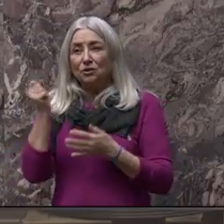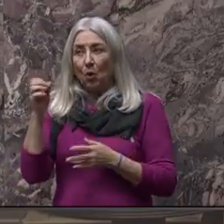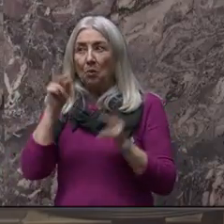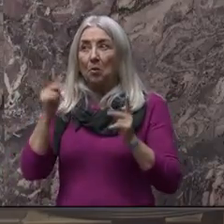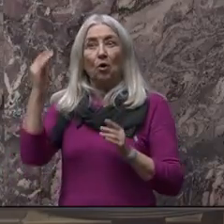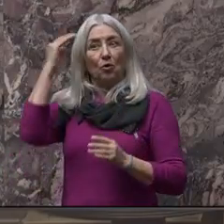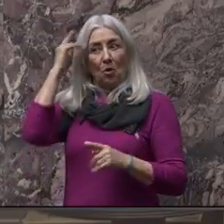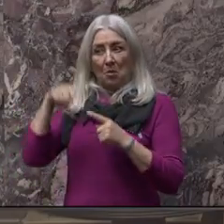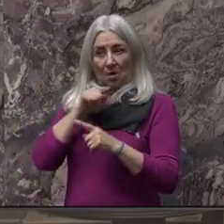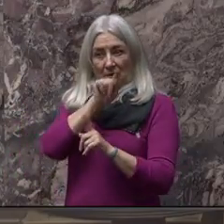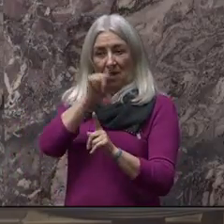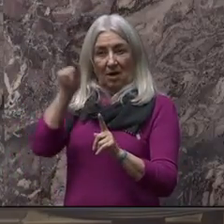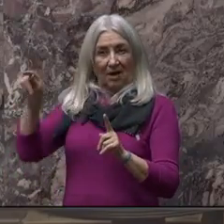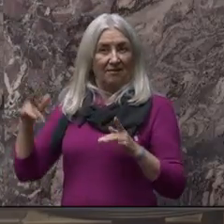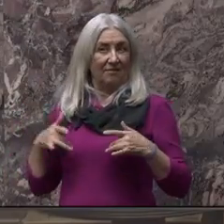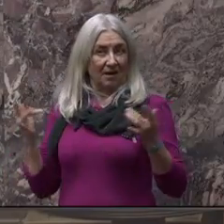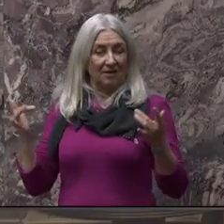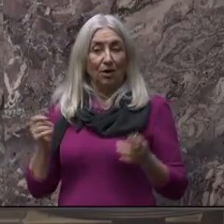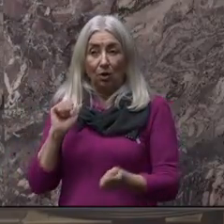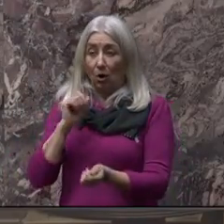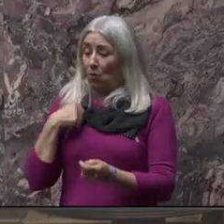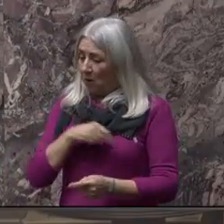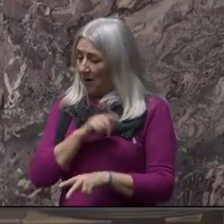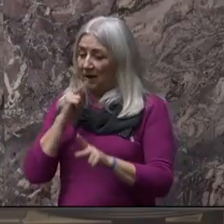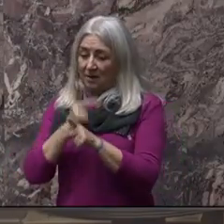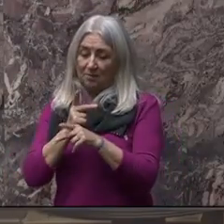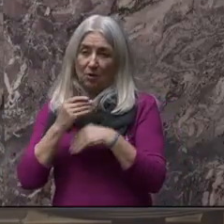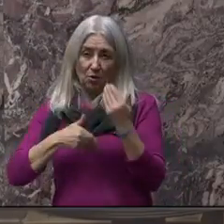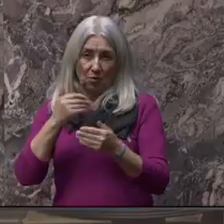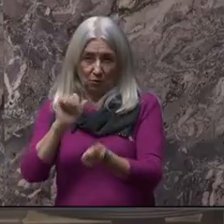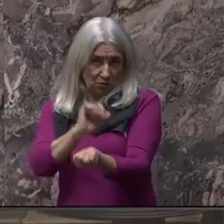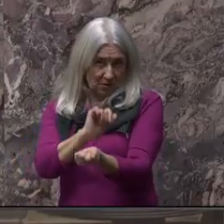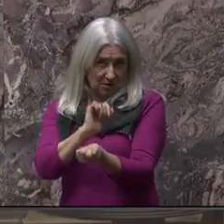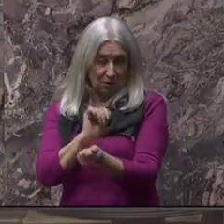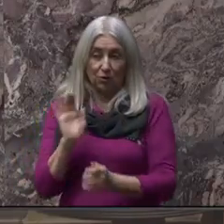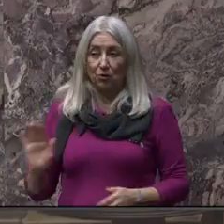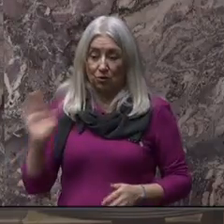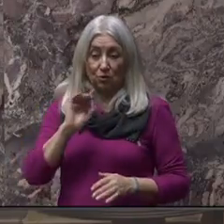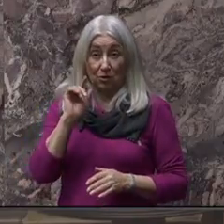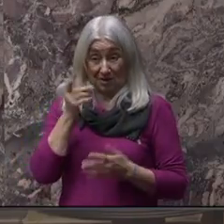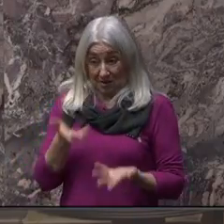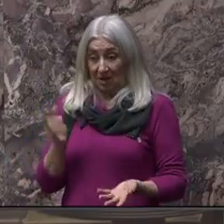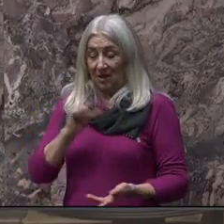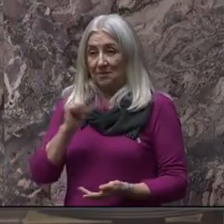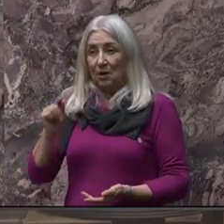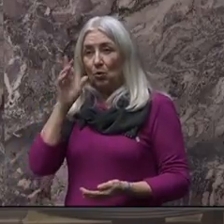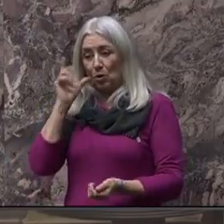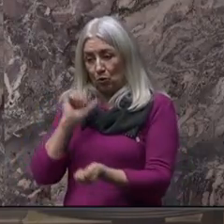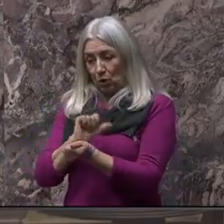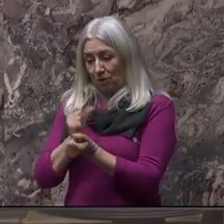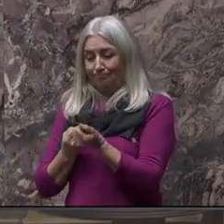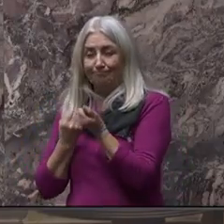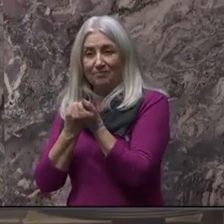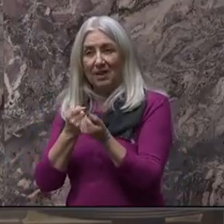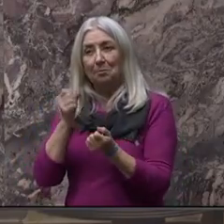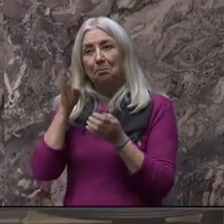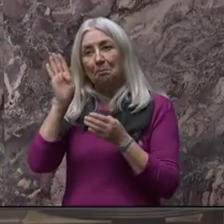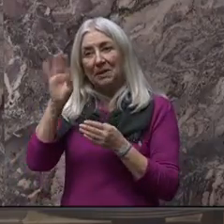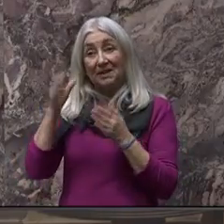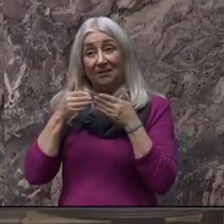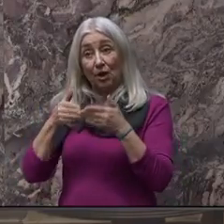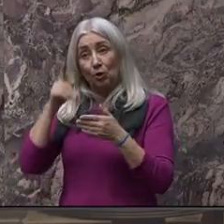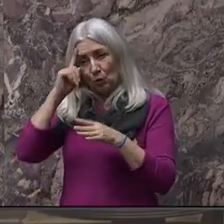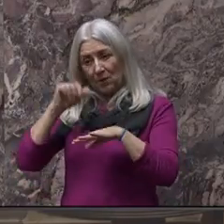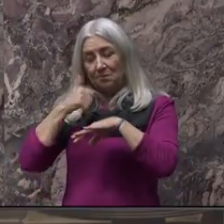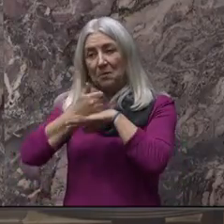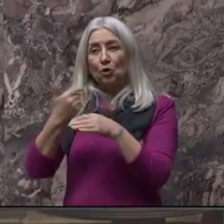program. The work continues. Your government will work with BC Ferries to provide a new seasonal ferry service